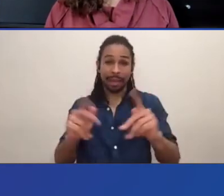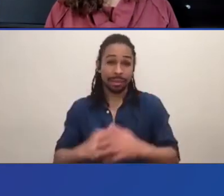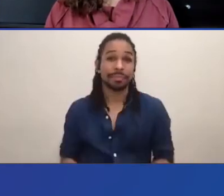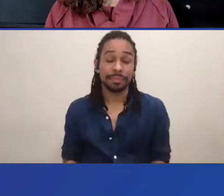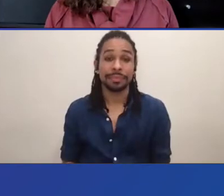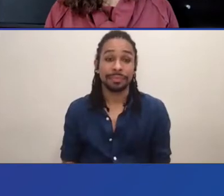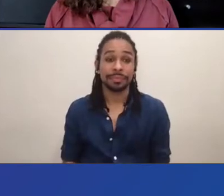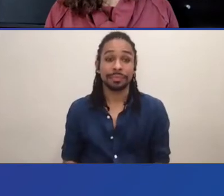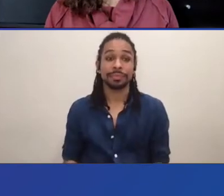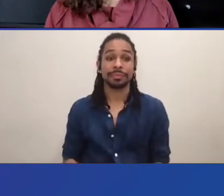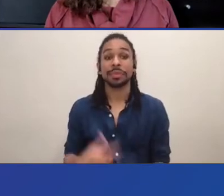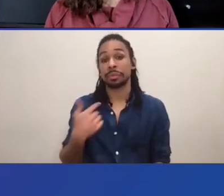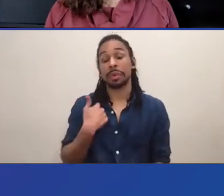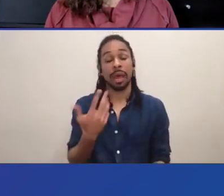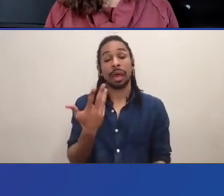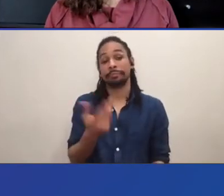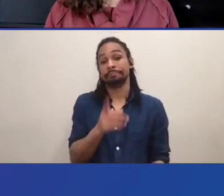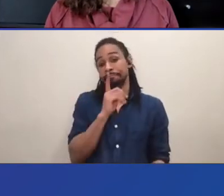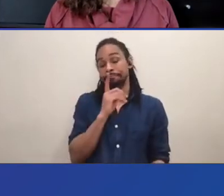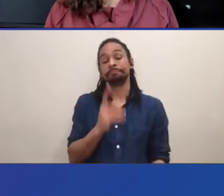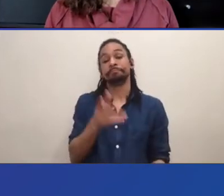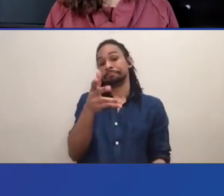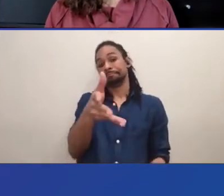And I'll leave it there.